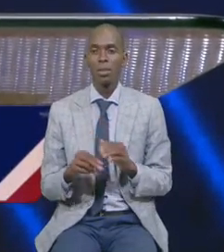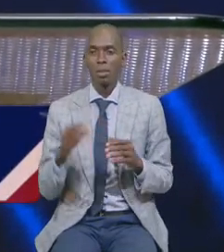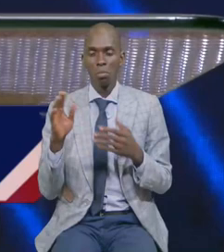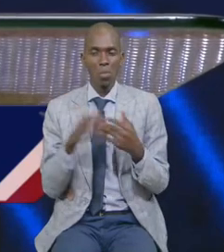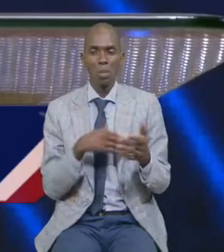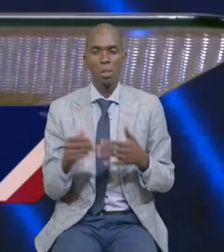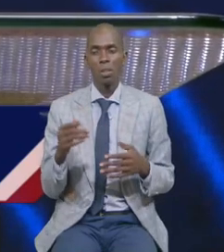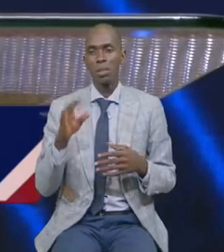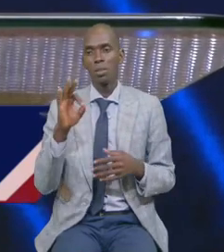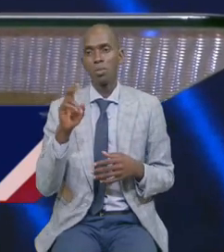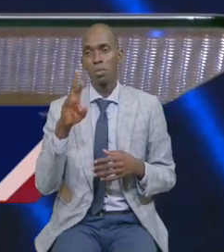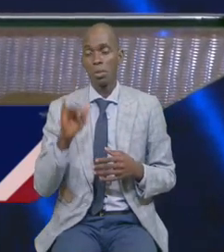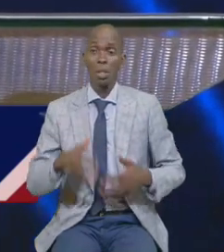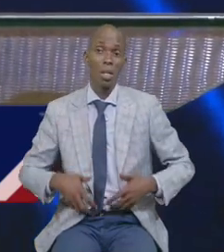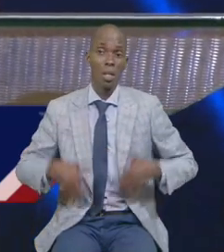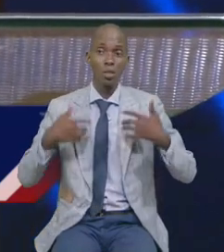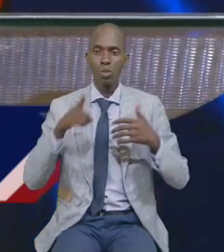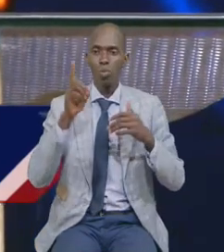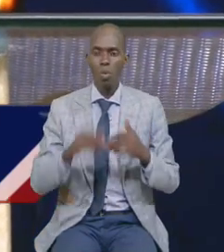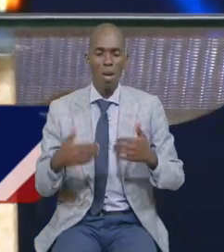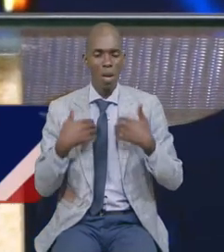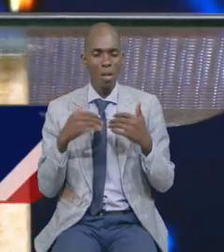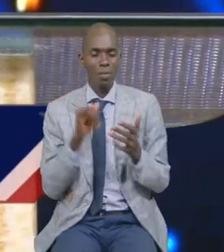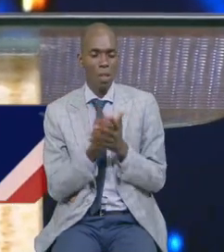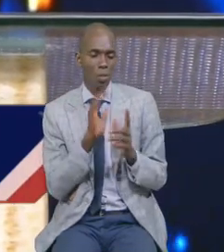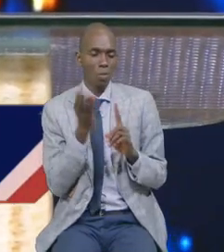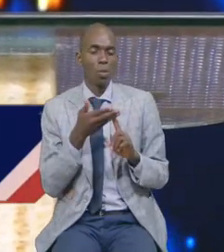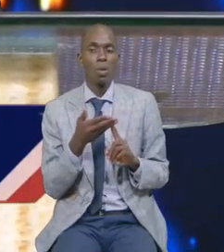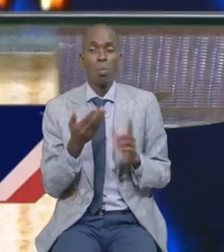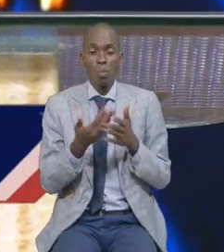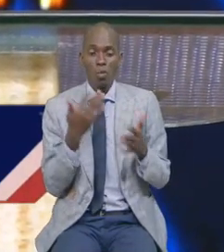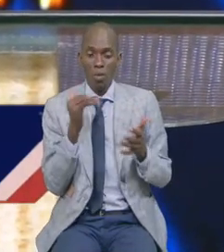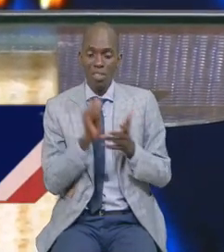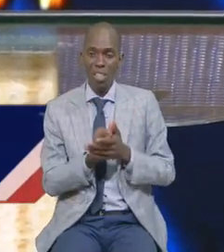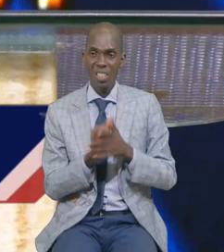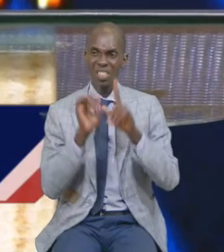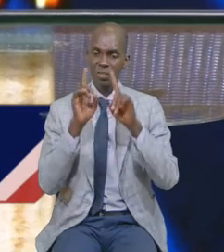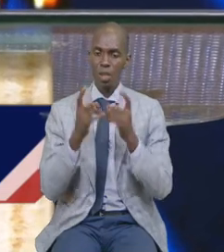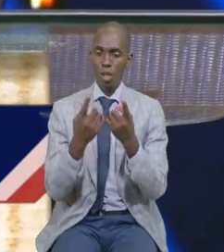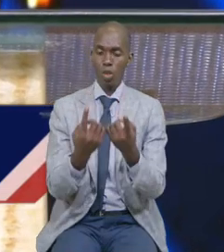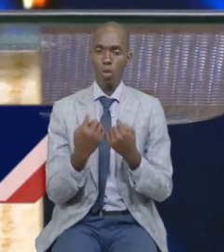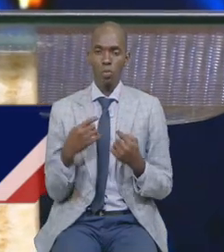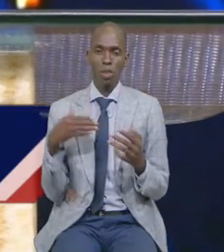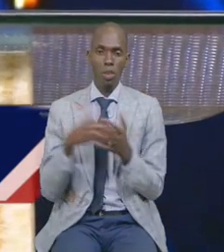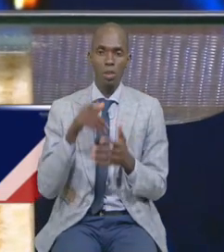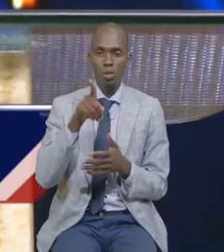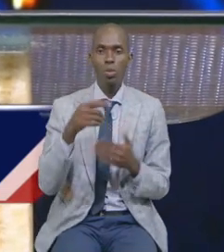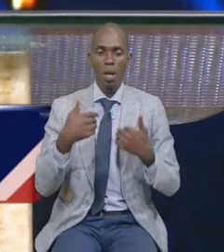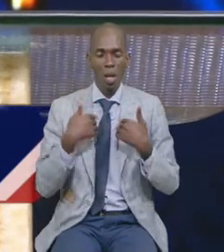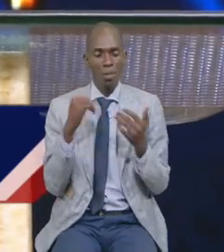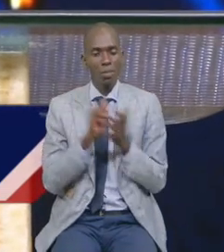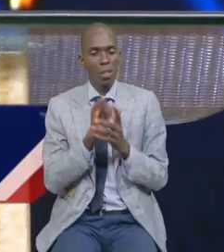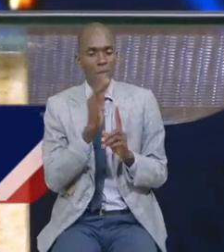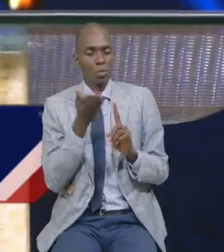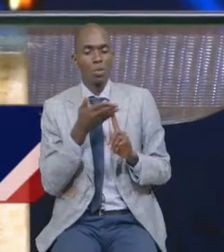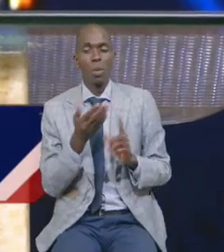conviction. You must have a conviction before the trial comes. Have a conviction before the temptation